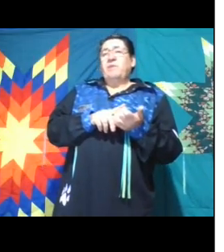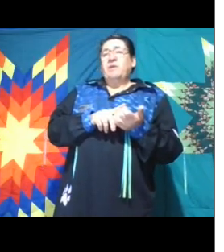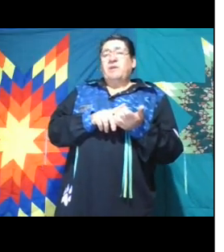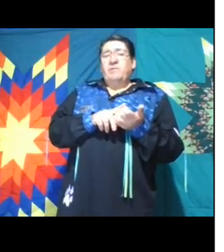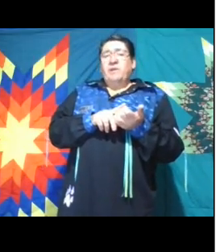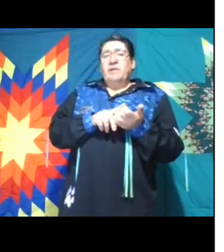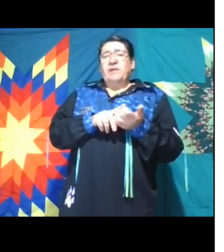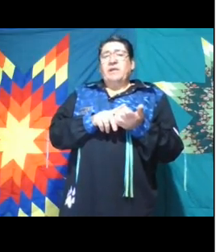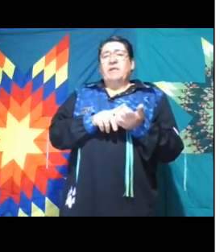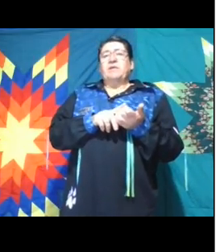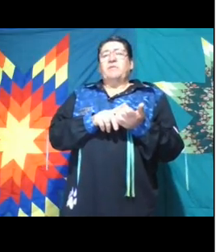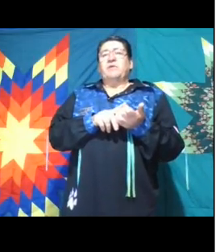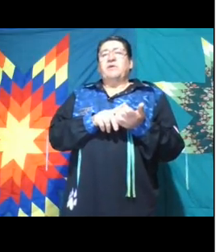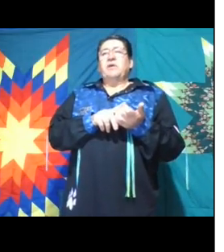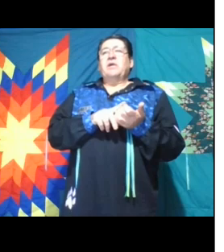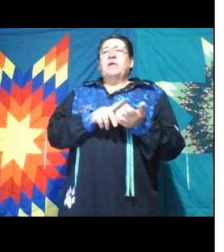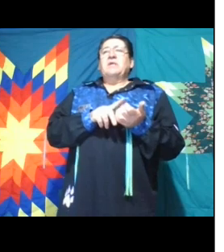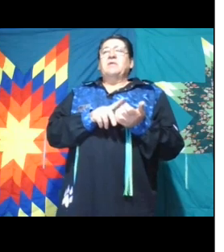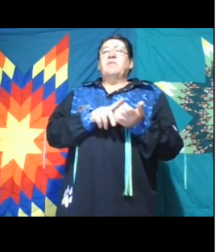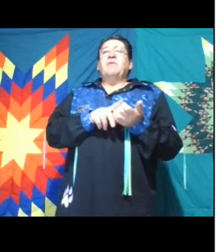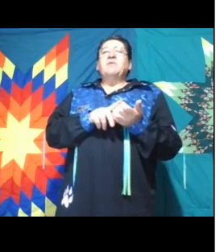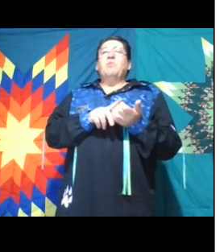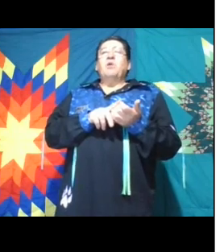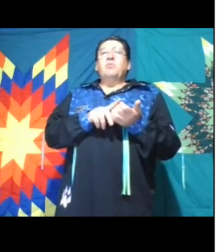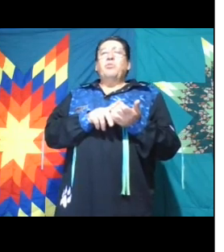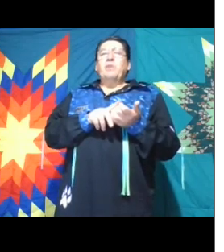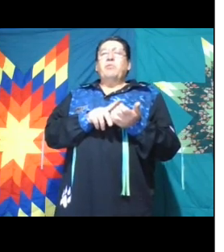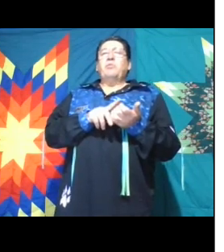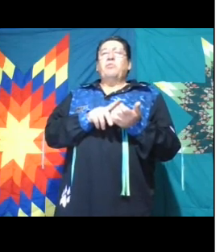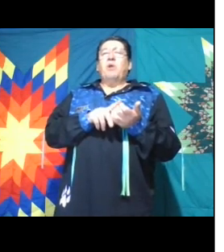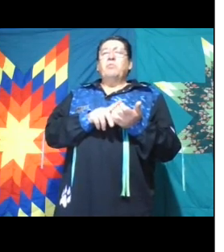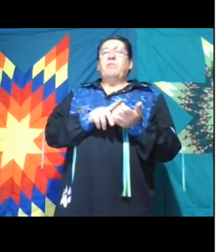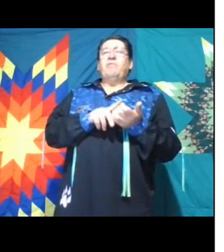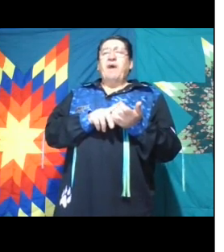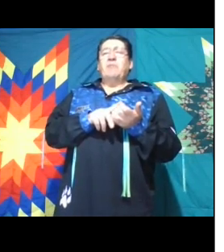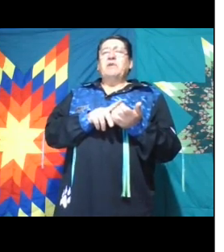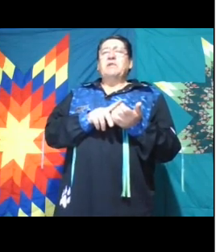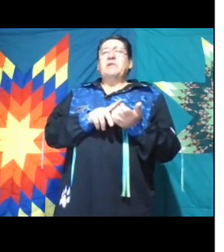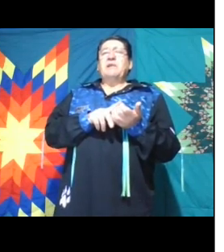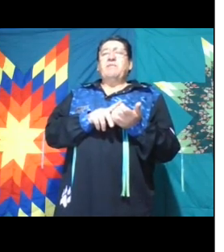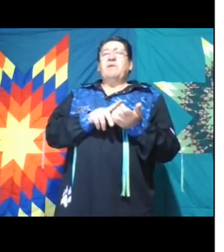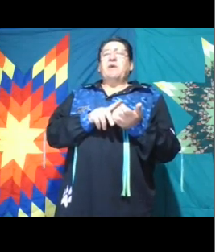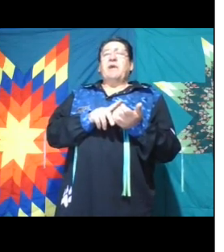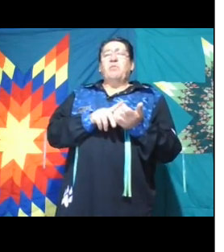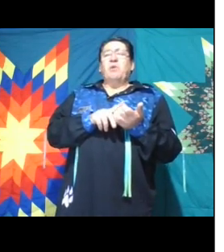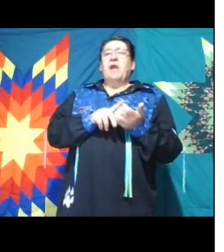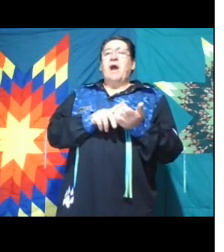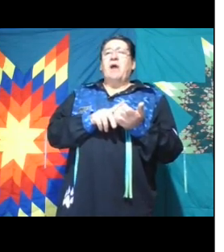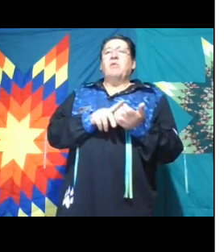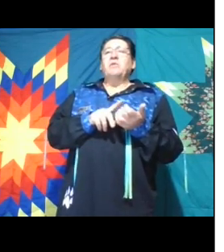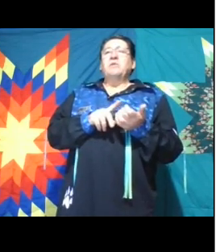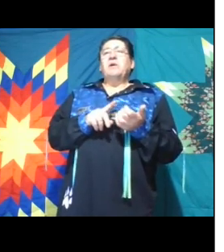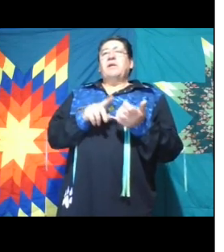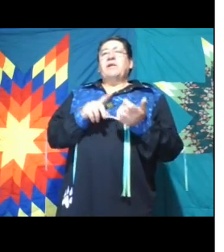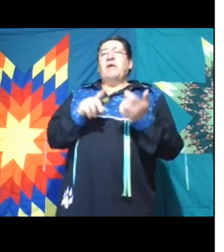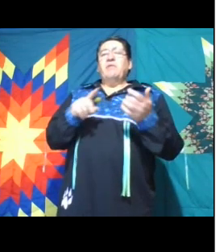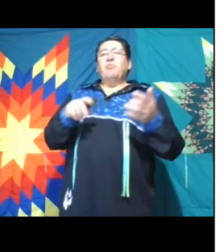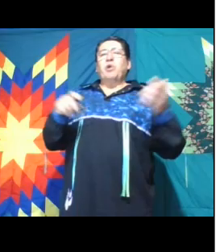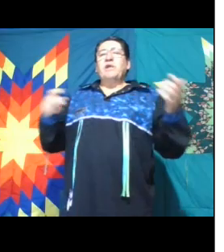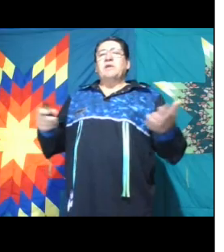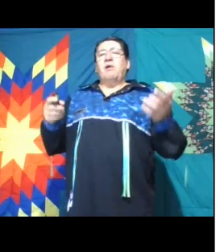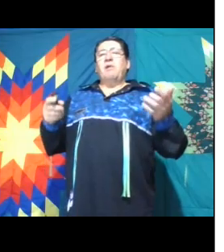of living to live in a city is huge. So if there's multiple people, multiple families living in one house,